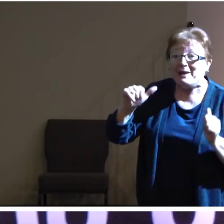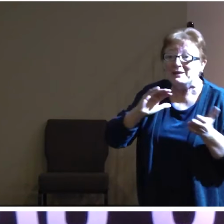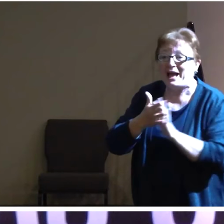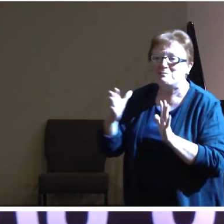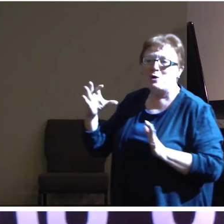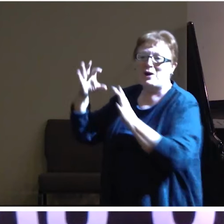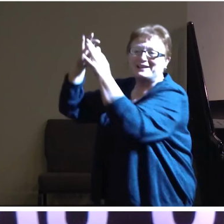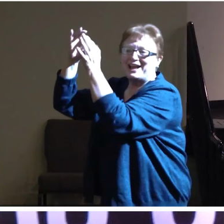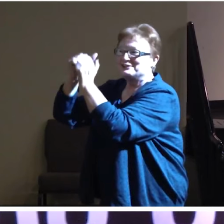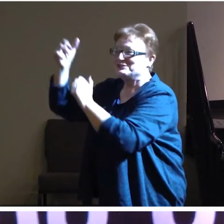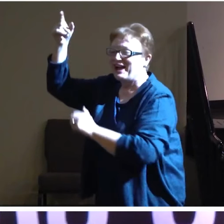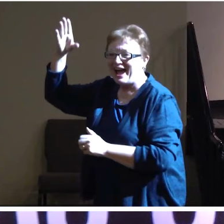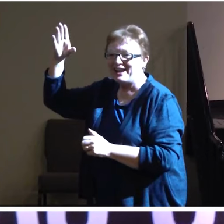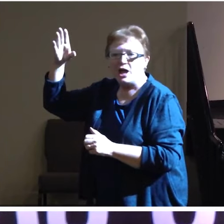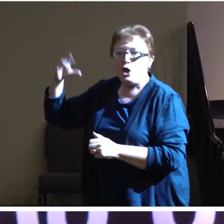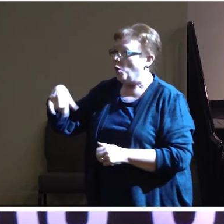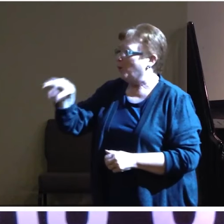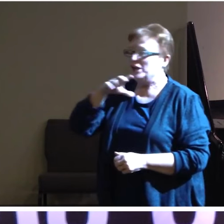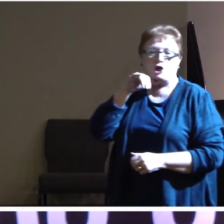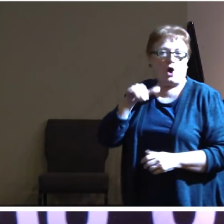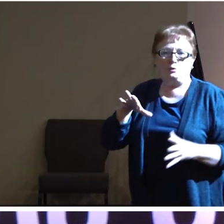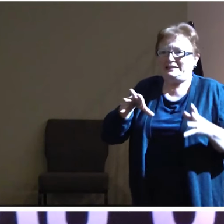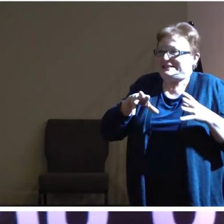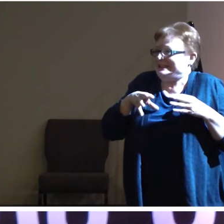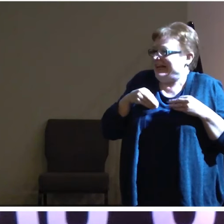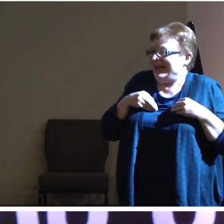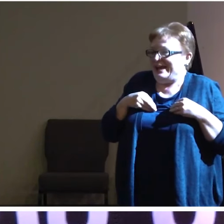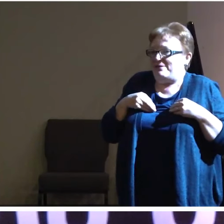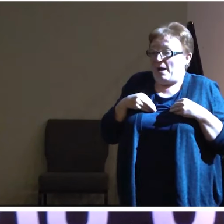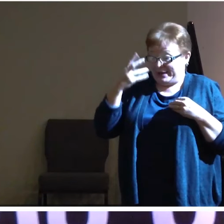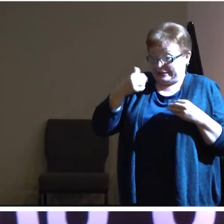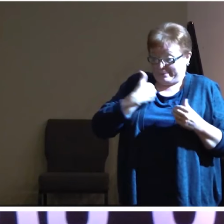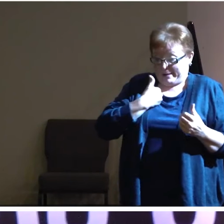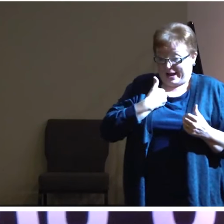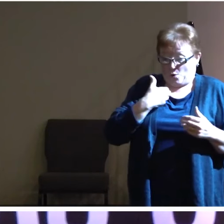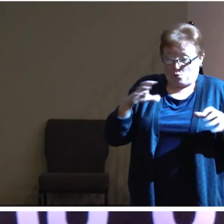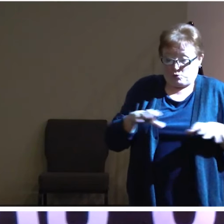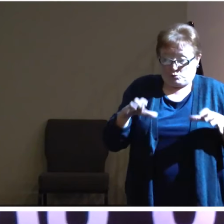And we don't receive the gift of eternal life then by our own religious merit.